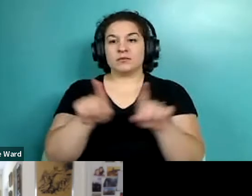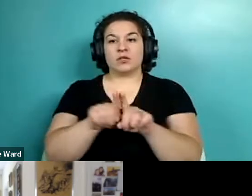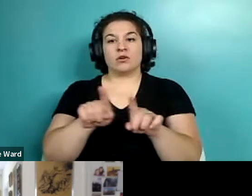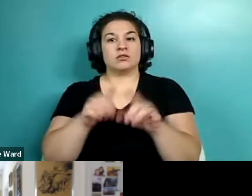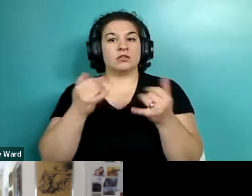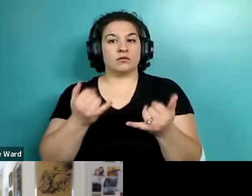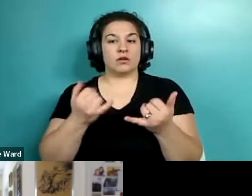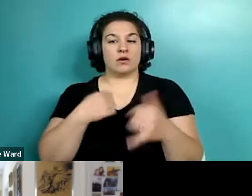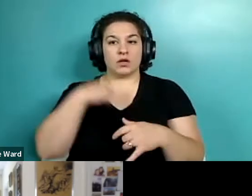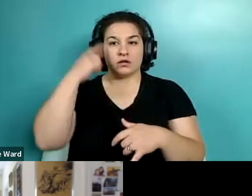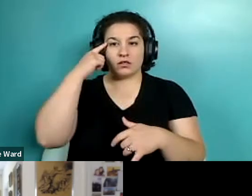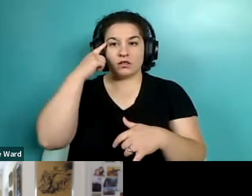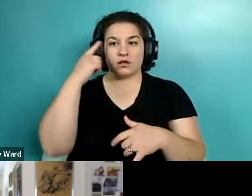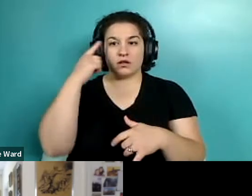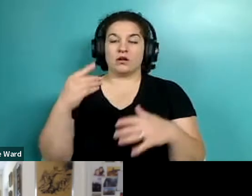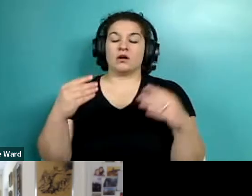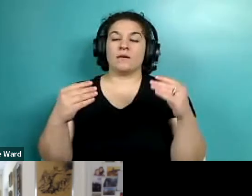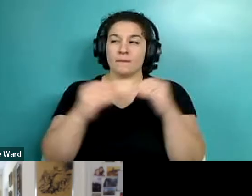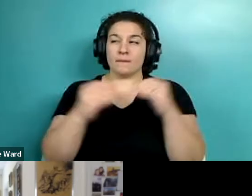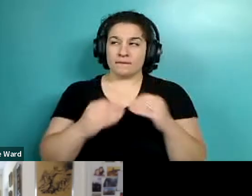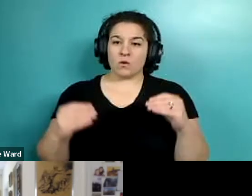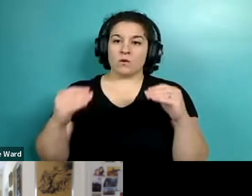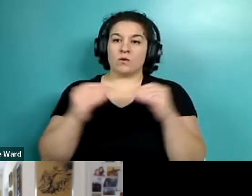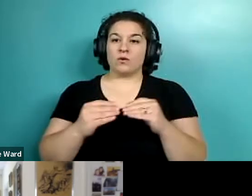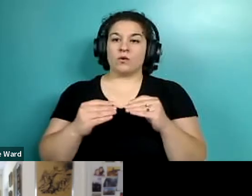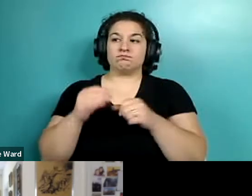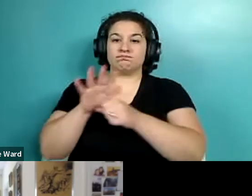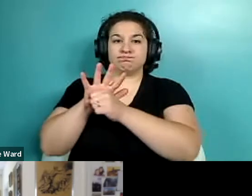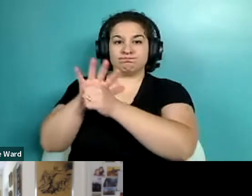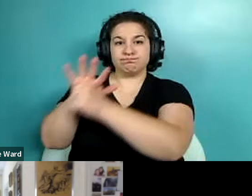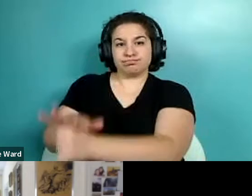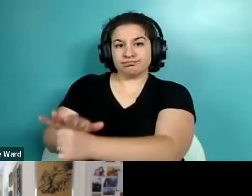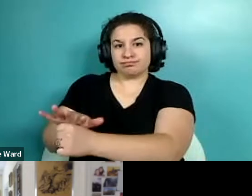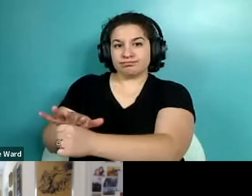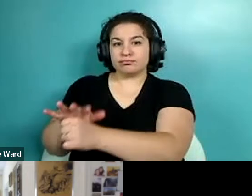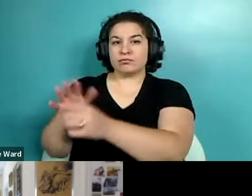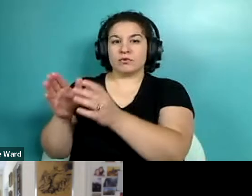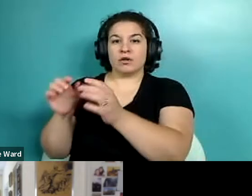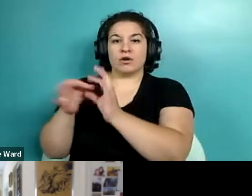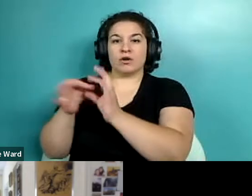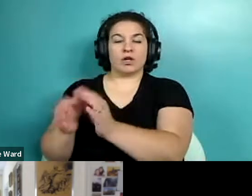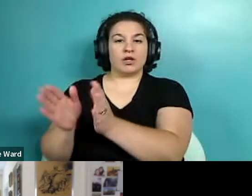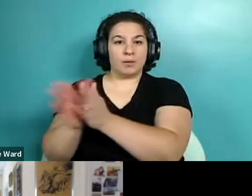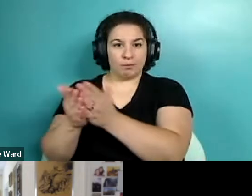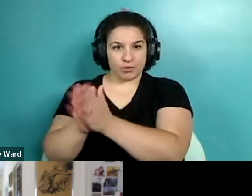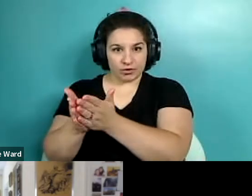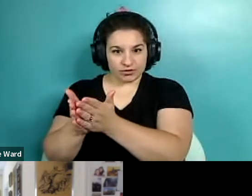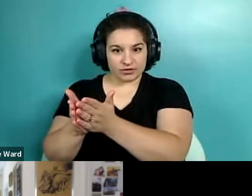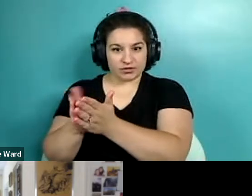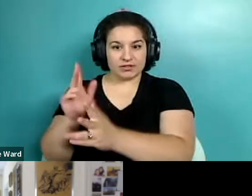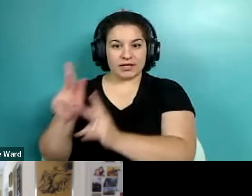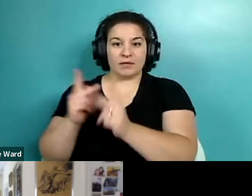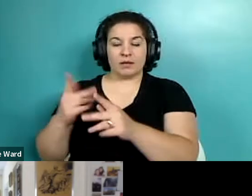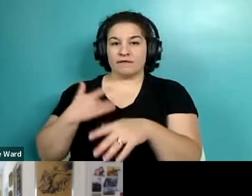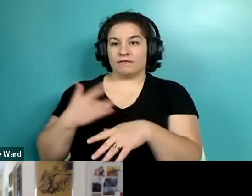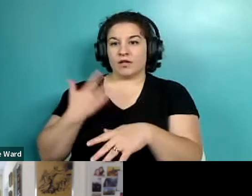an increasing repression around books that people feel I should be able to read or I